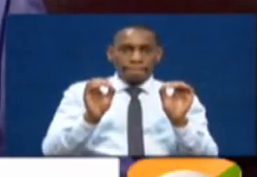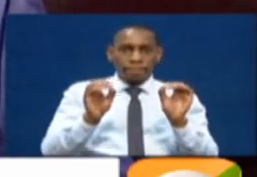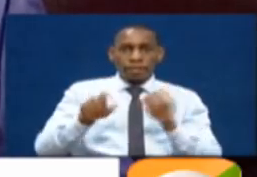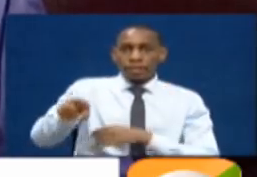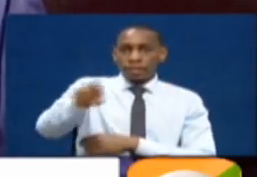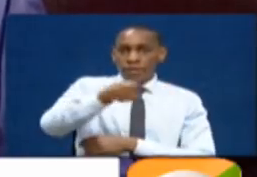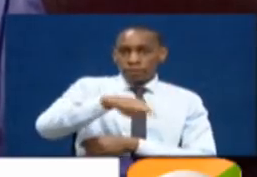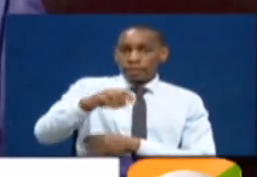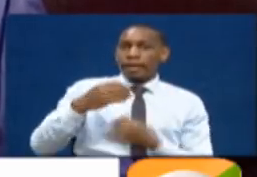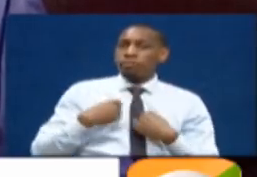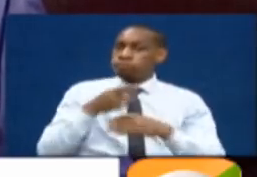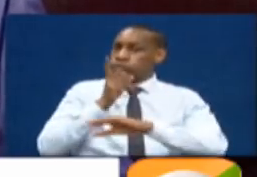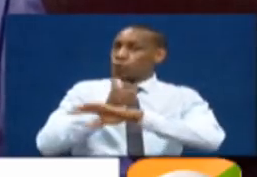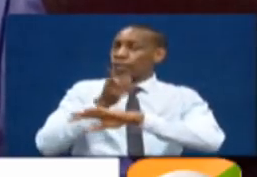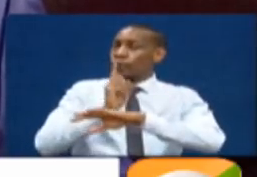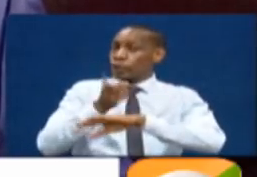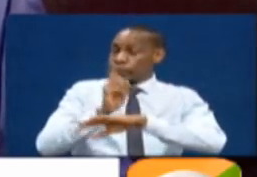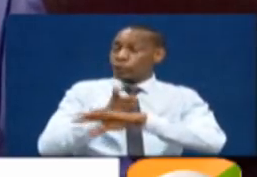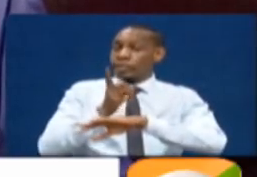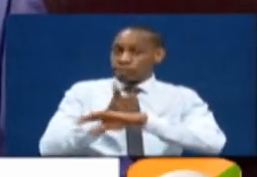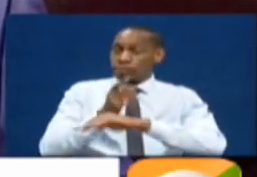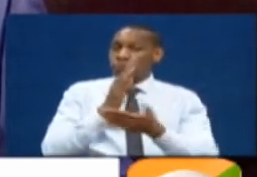we are in red already,